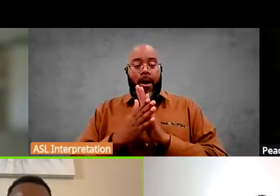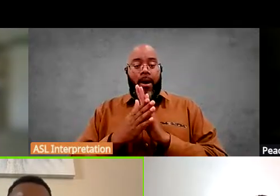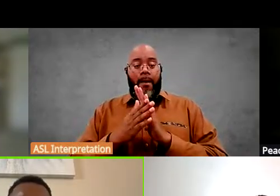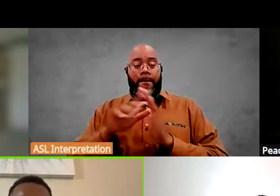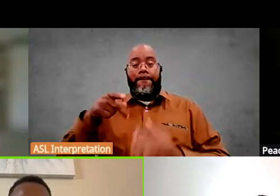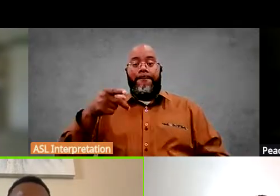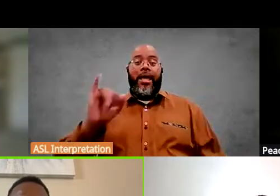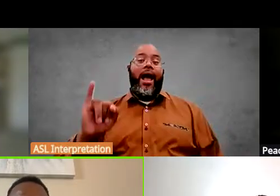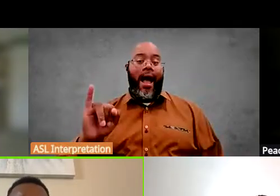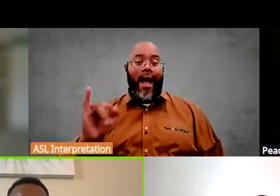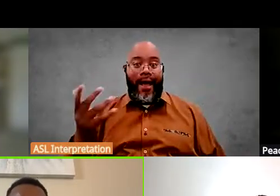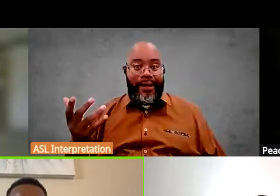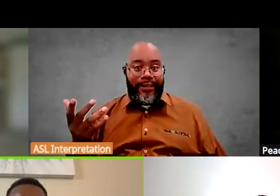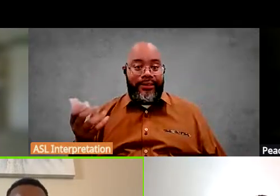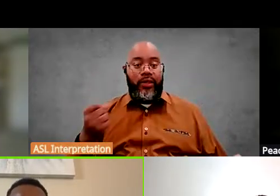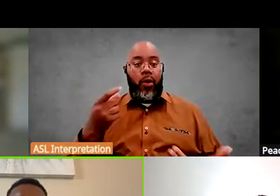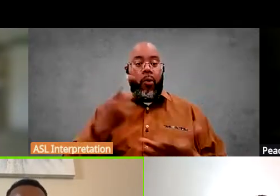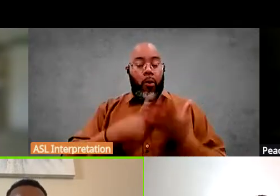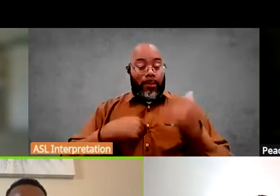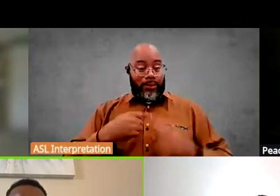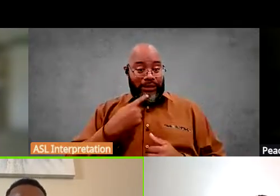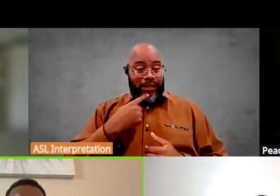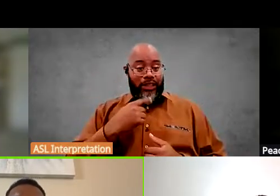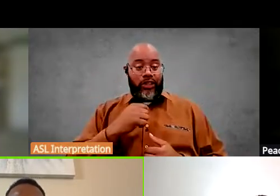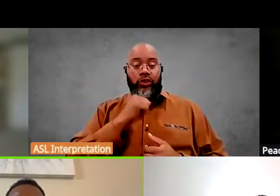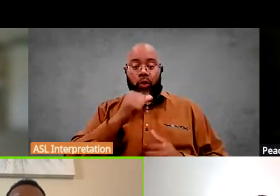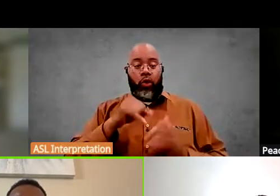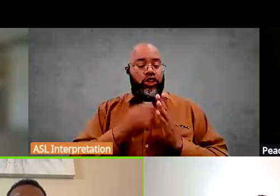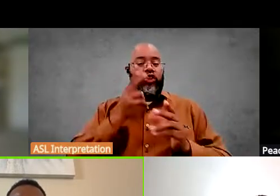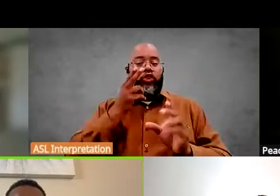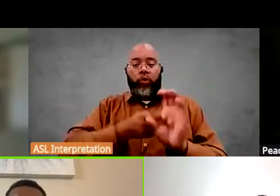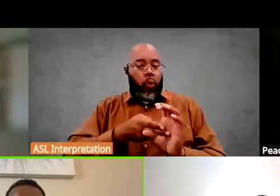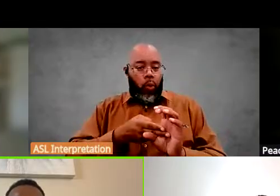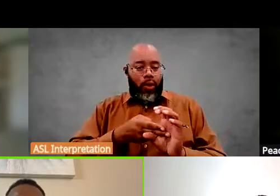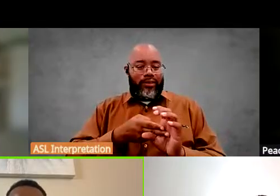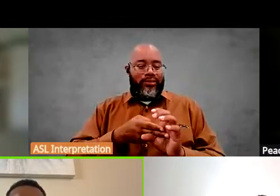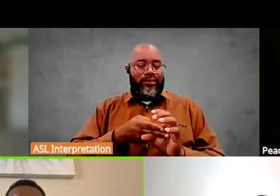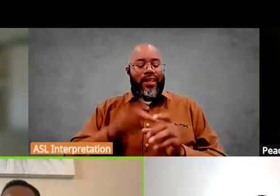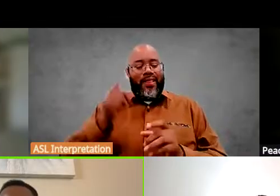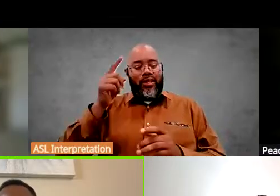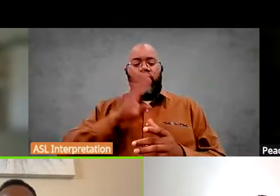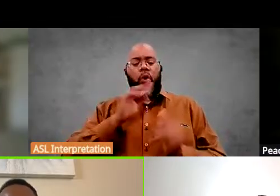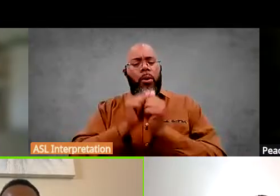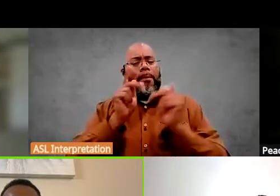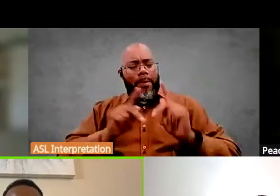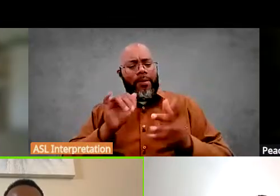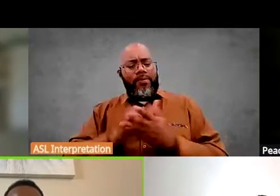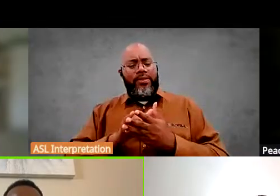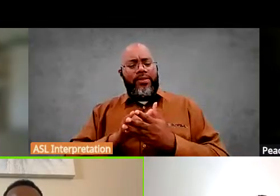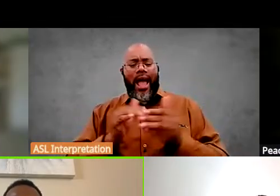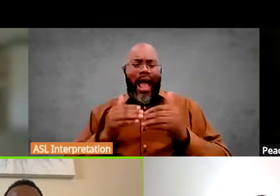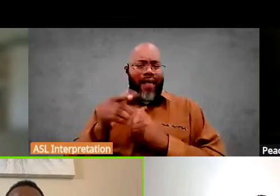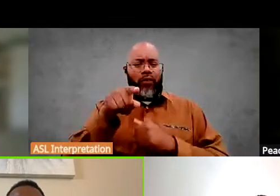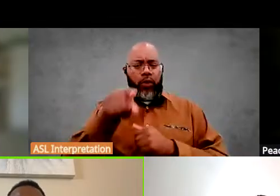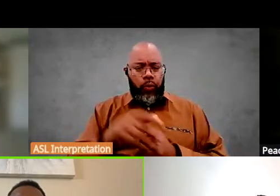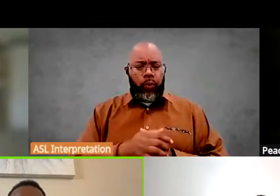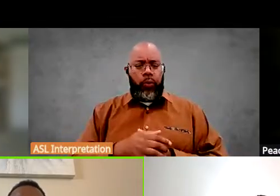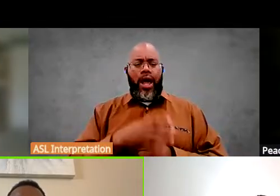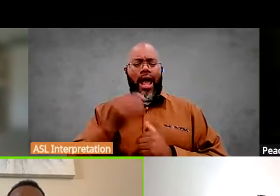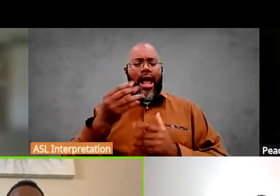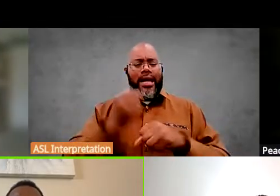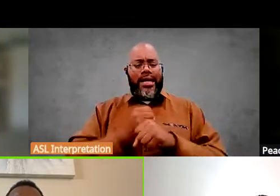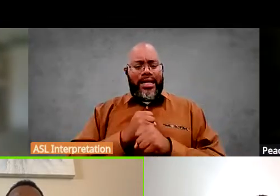PI. So Mm. what am I saying? Don't just join the bandwagon. Talk to people that have gone ahead of you and get